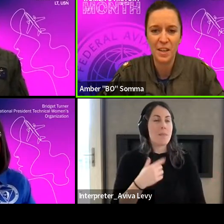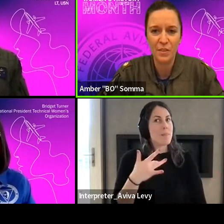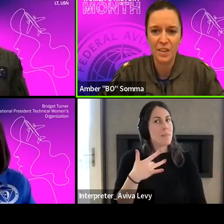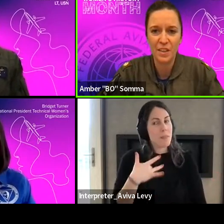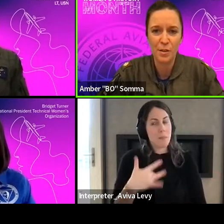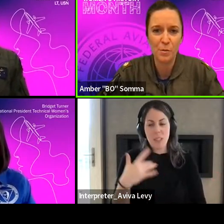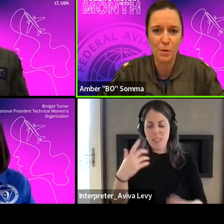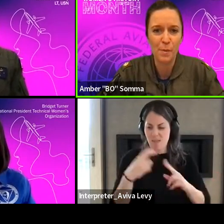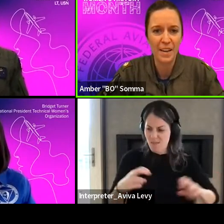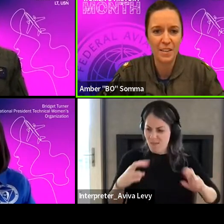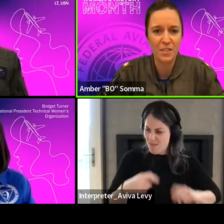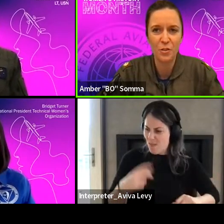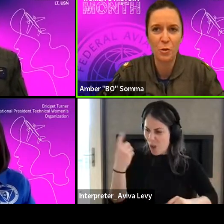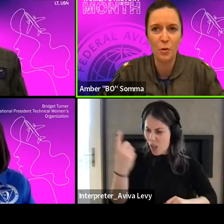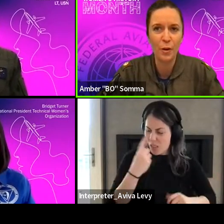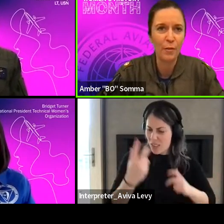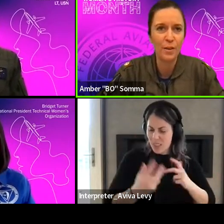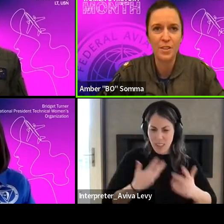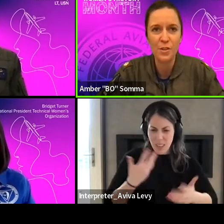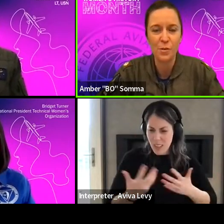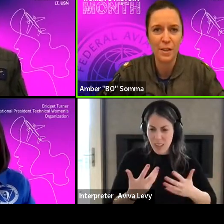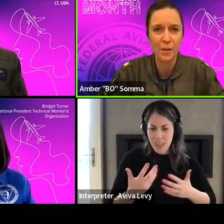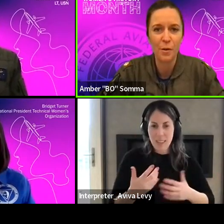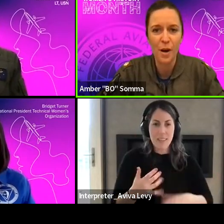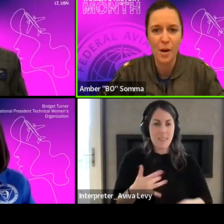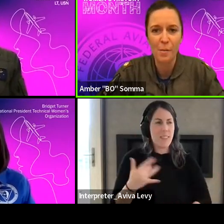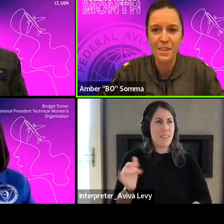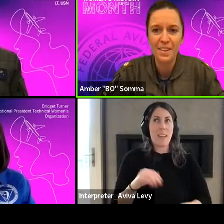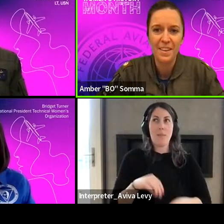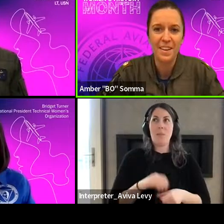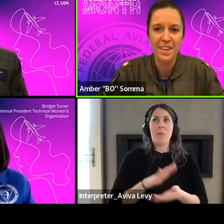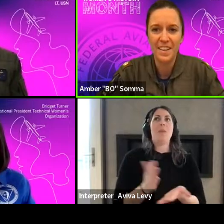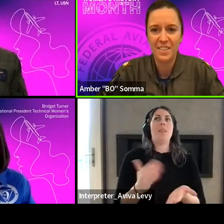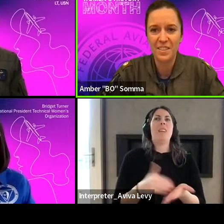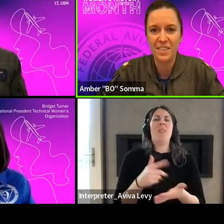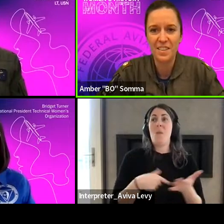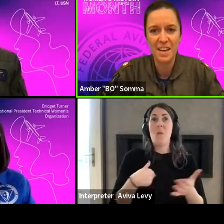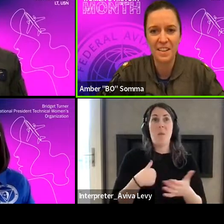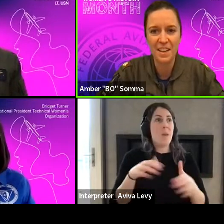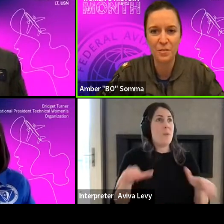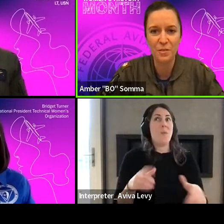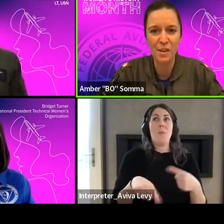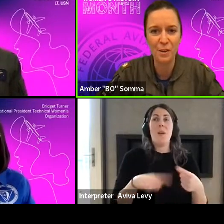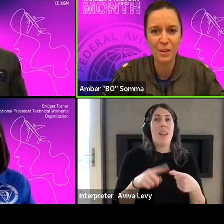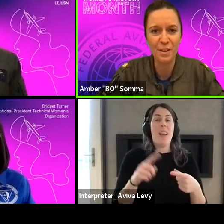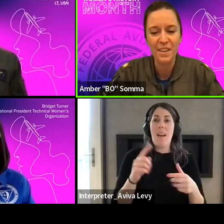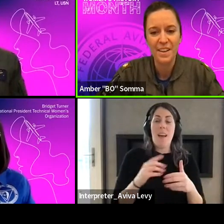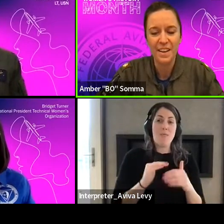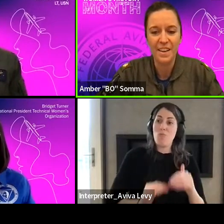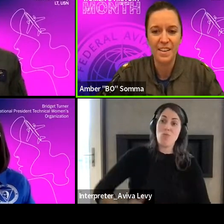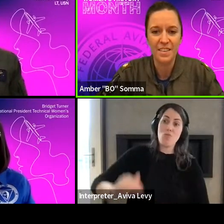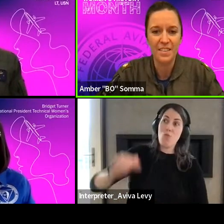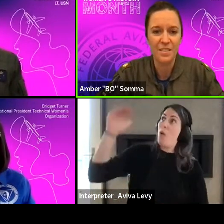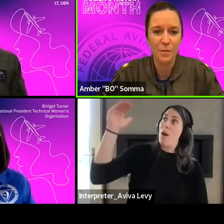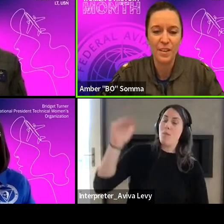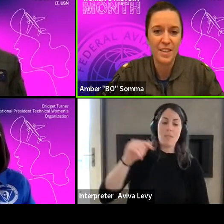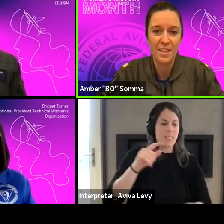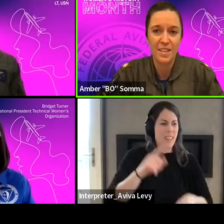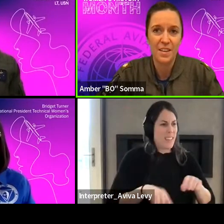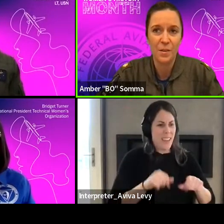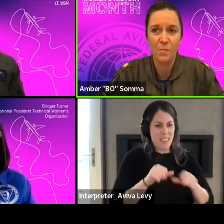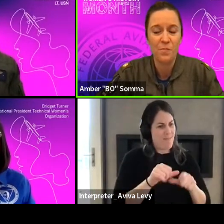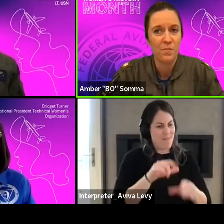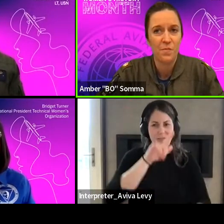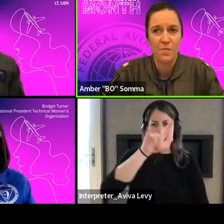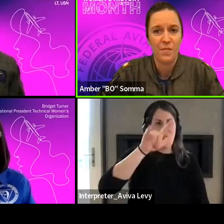You know, it kind of feels like you're back in school. What do I want to do when I grow up? Because this can't last forever. And really,